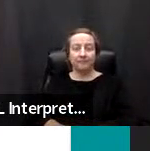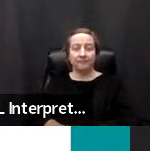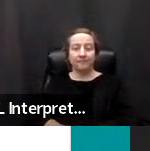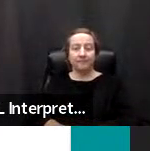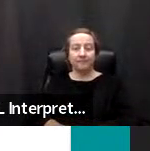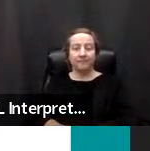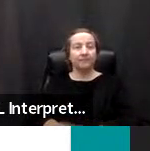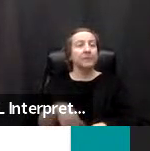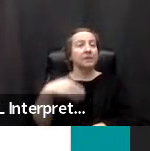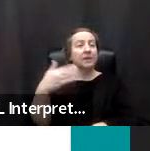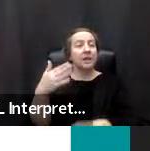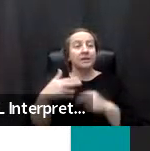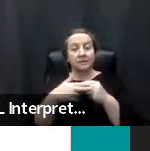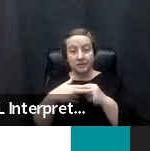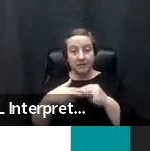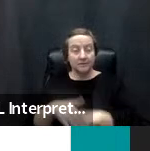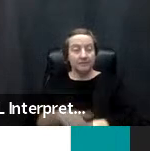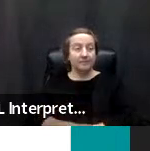Next slide.